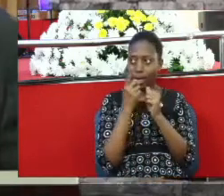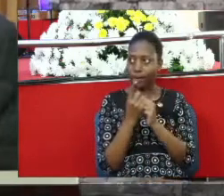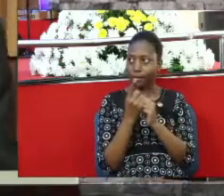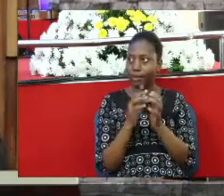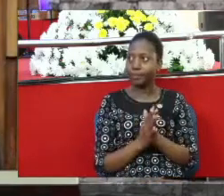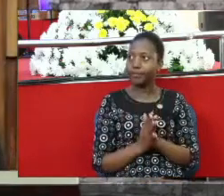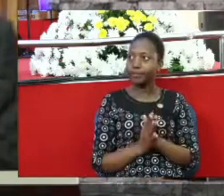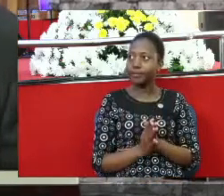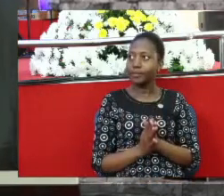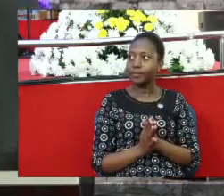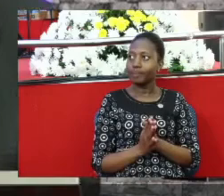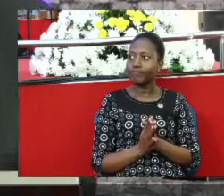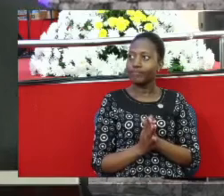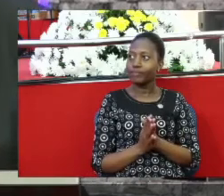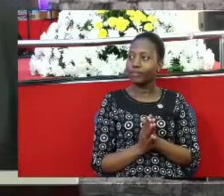It's the same one.